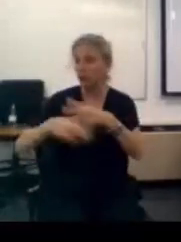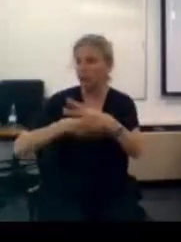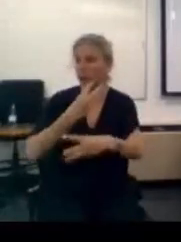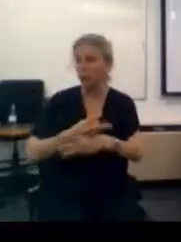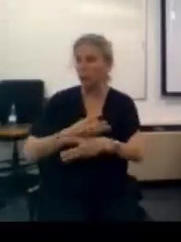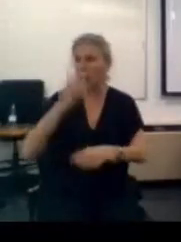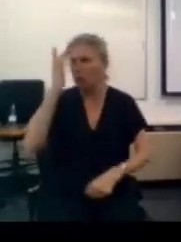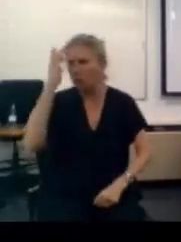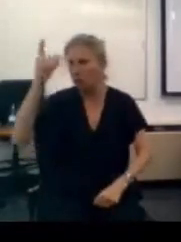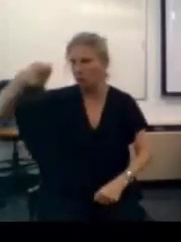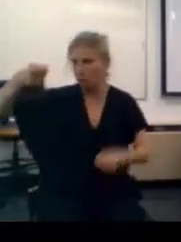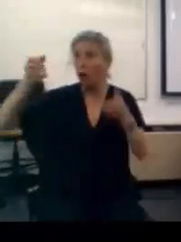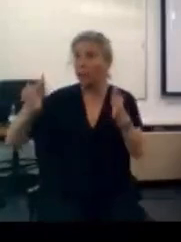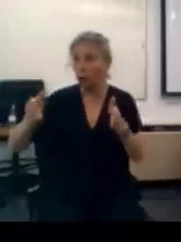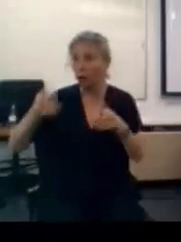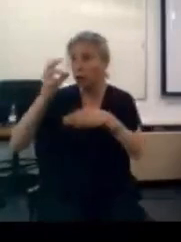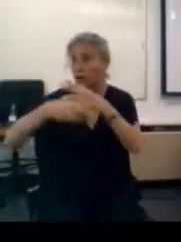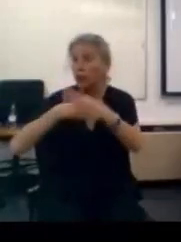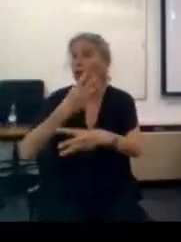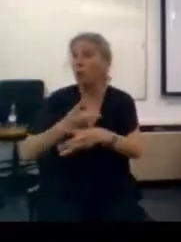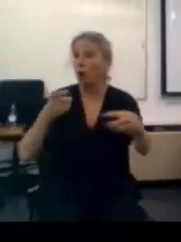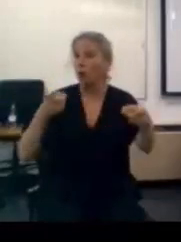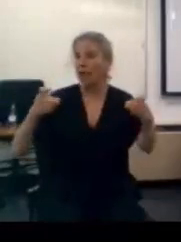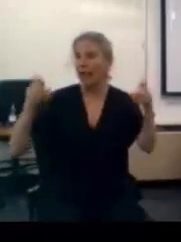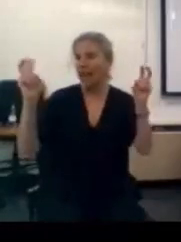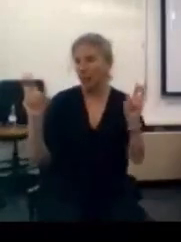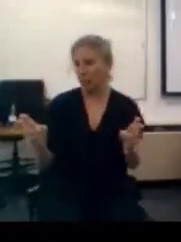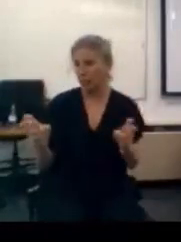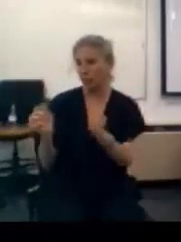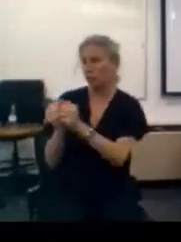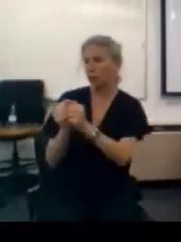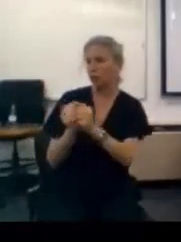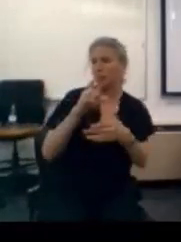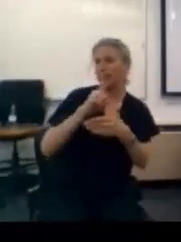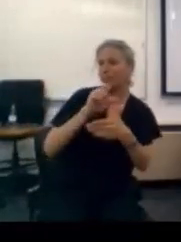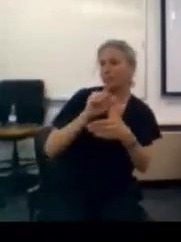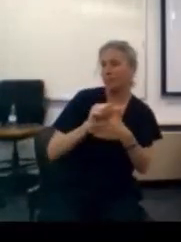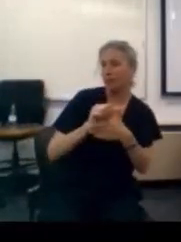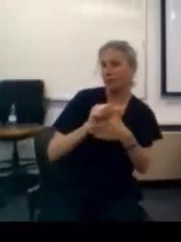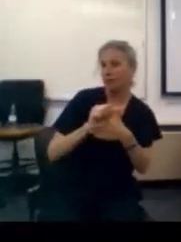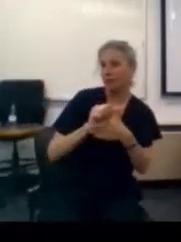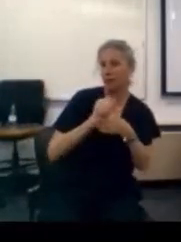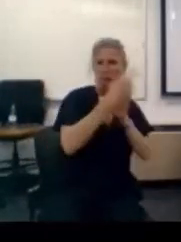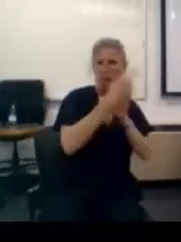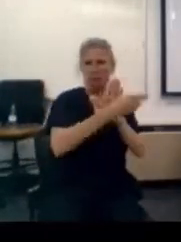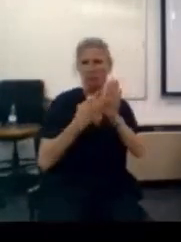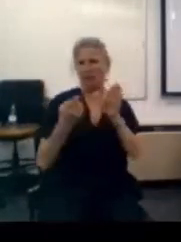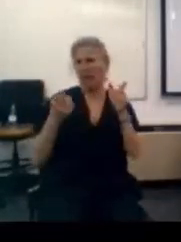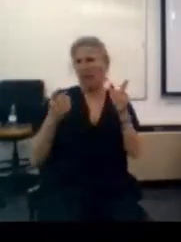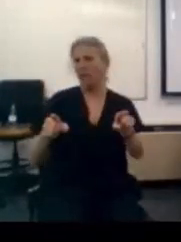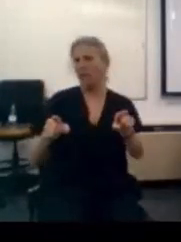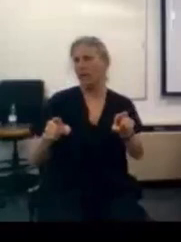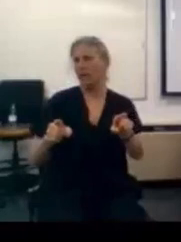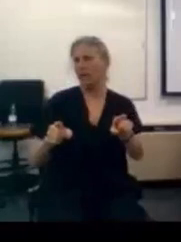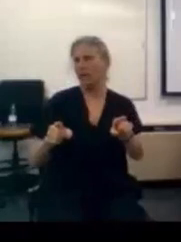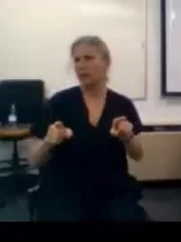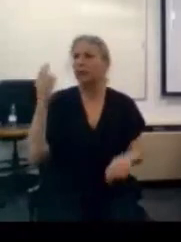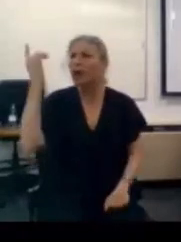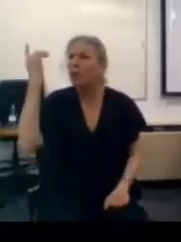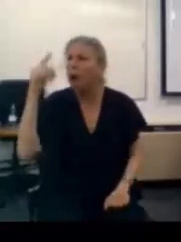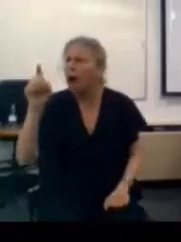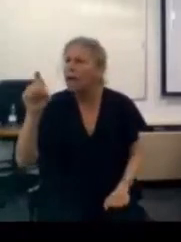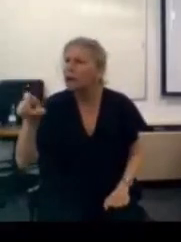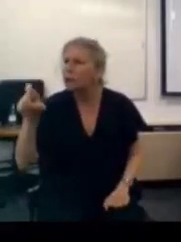system in the world, the best and the smartest judges in the world to handle our issues regarding people with disabilities, right, when we get discriminated